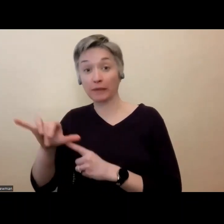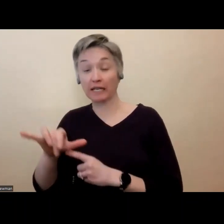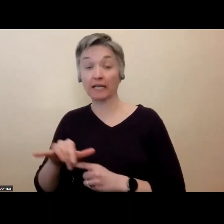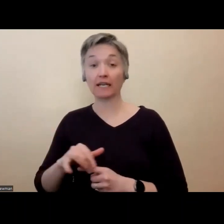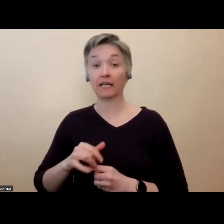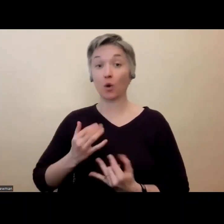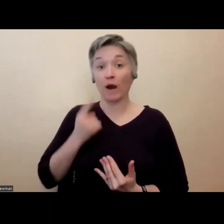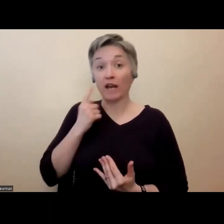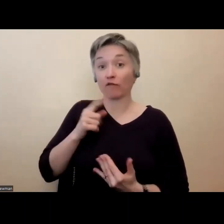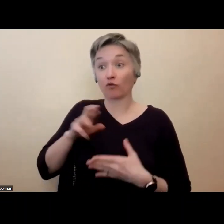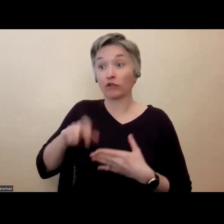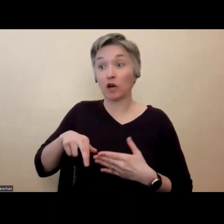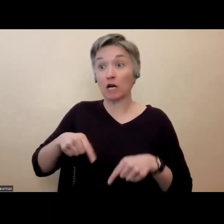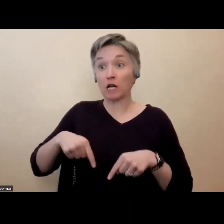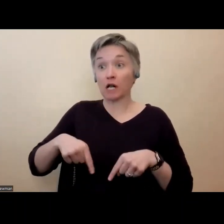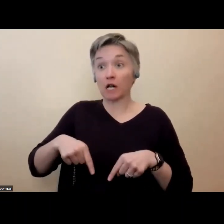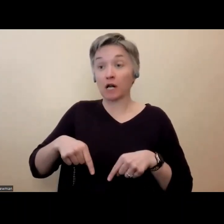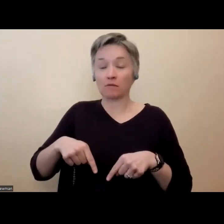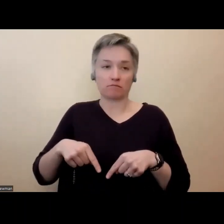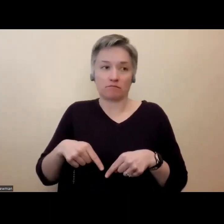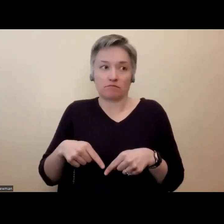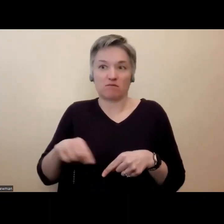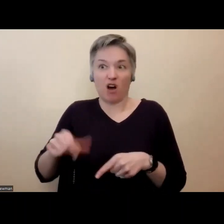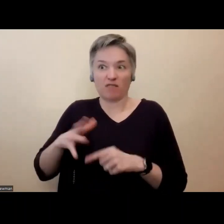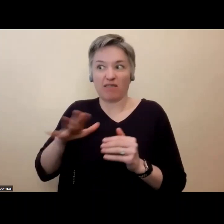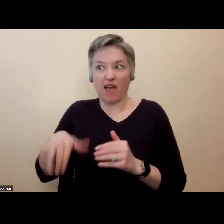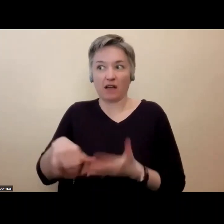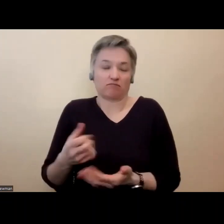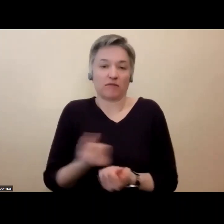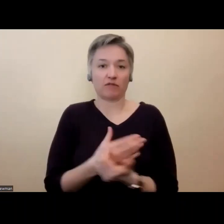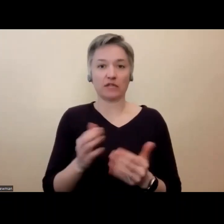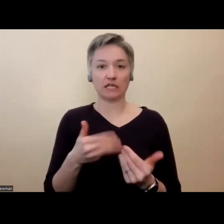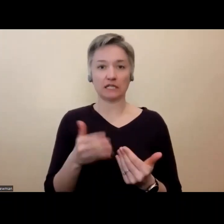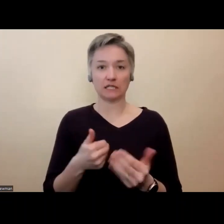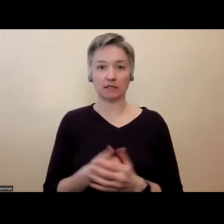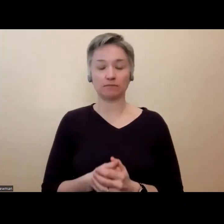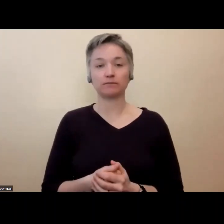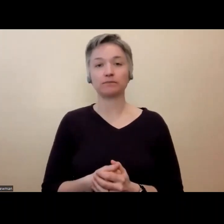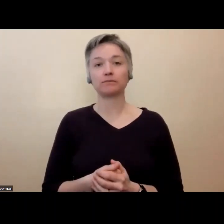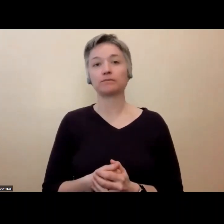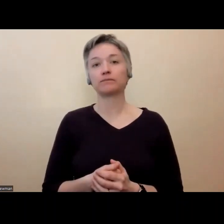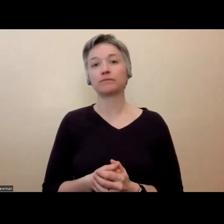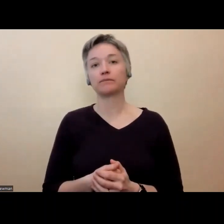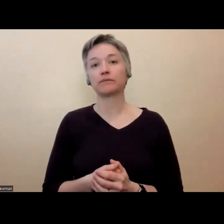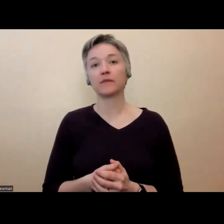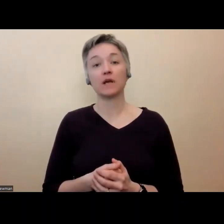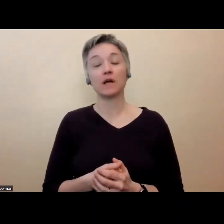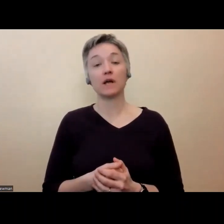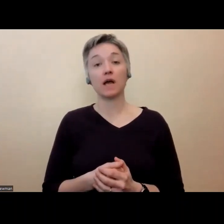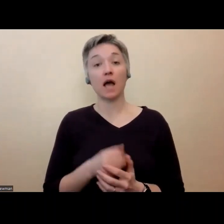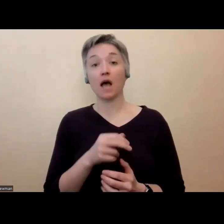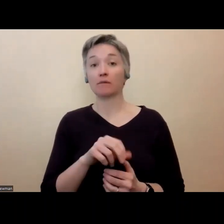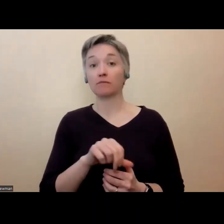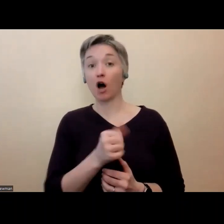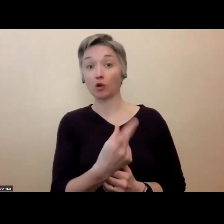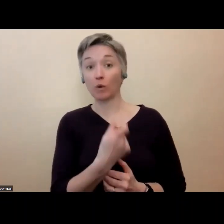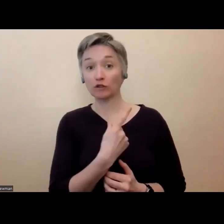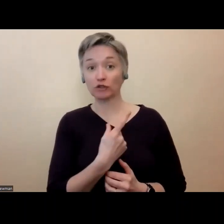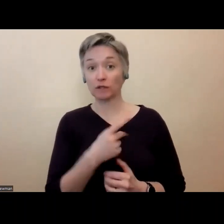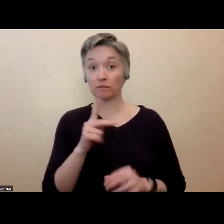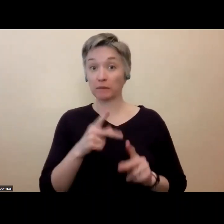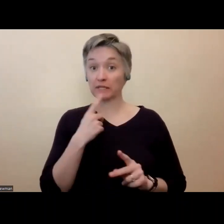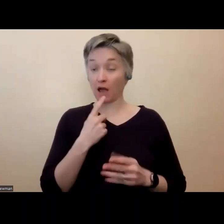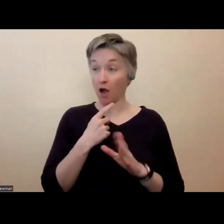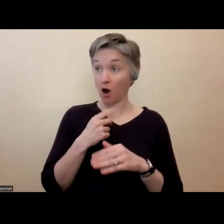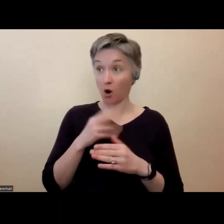everything was relatively easy. Would I recommend this to others? Absolutely. It's important to